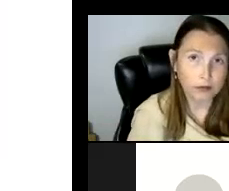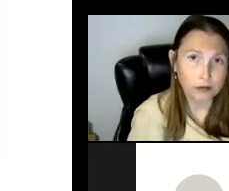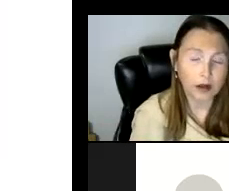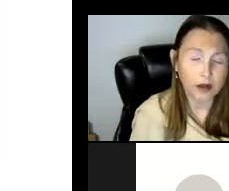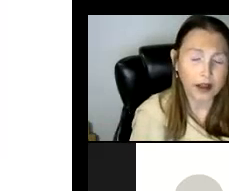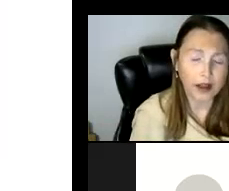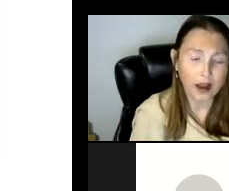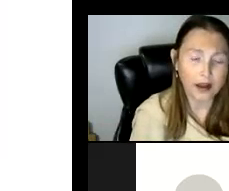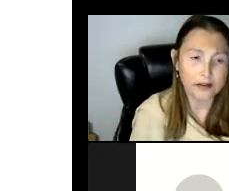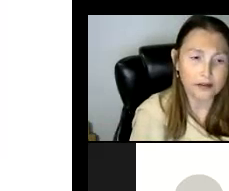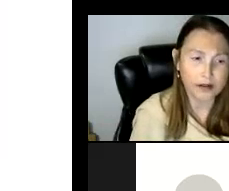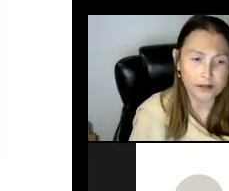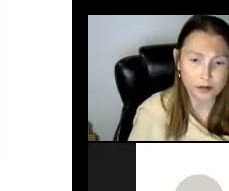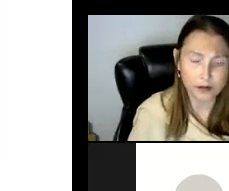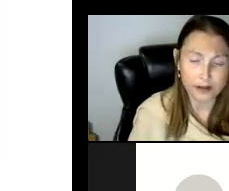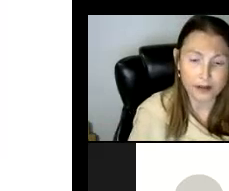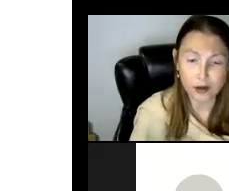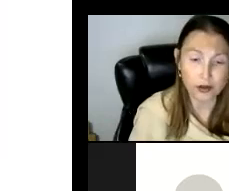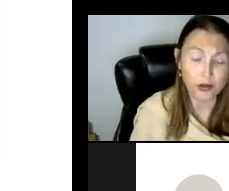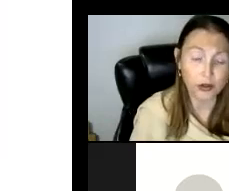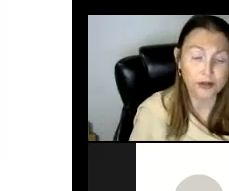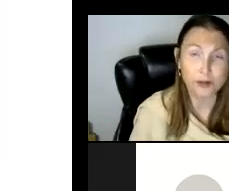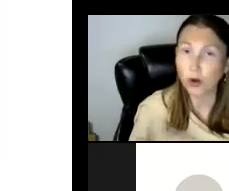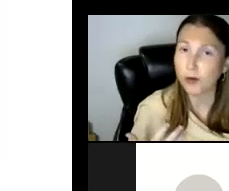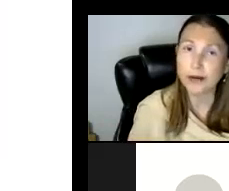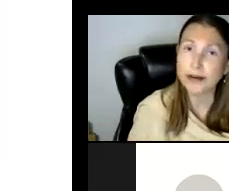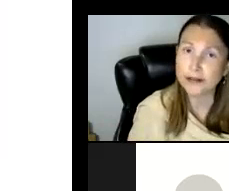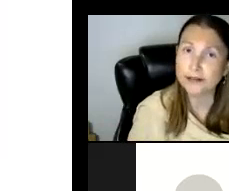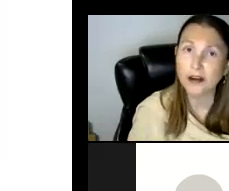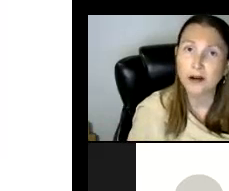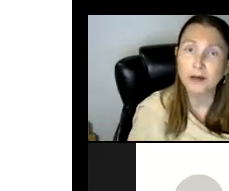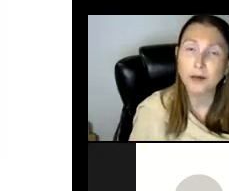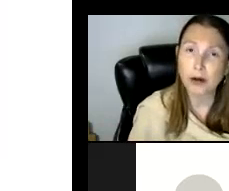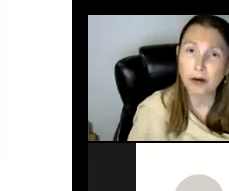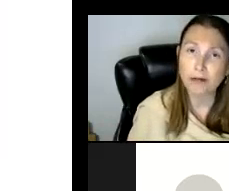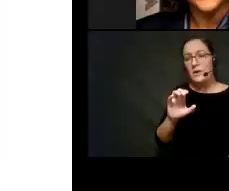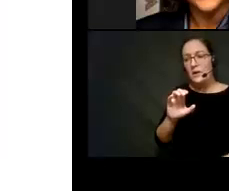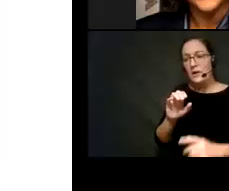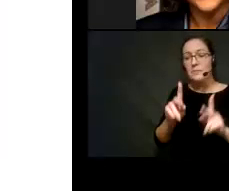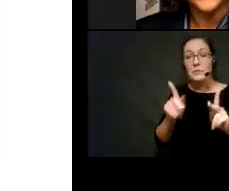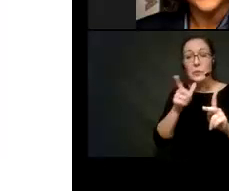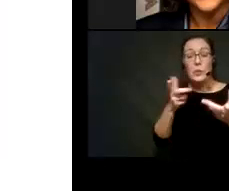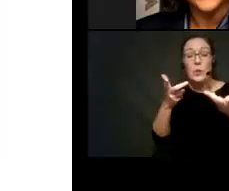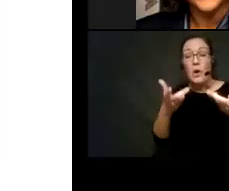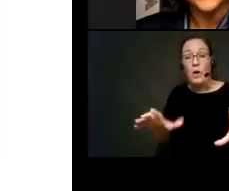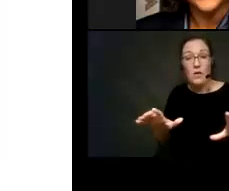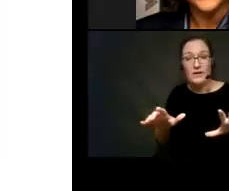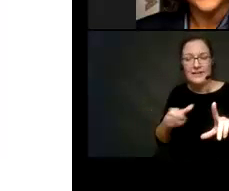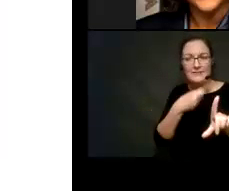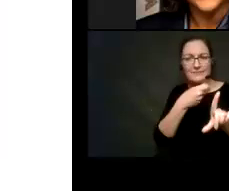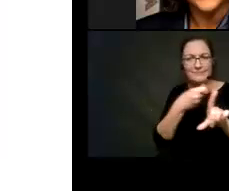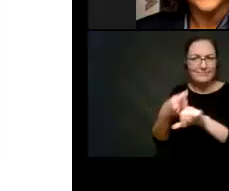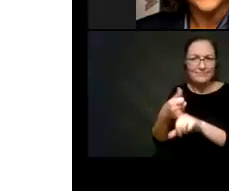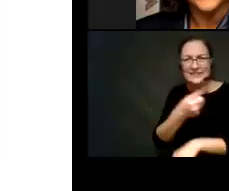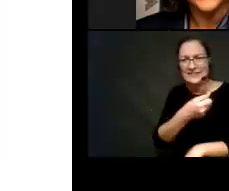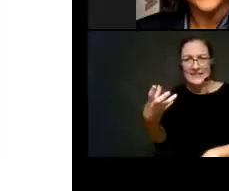vulnerable, and as well as those, and that could include some comorbidities, people who have multiple